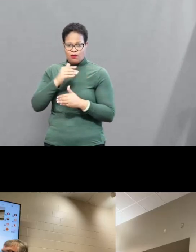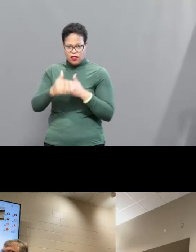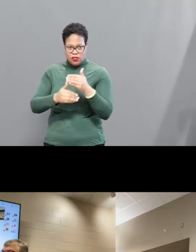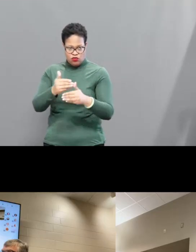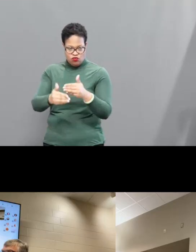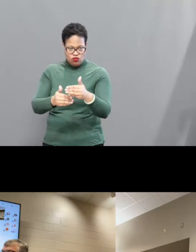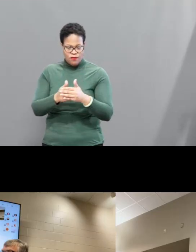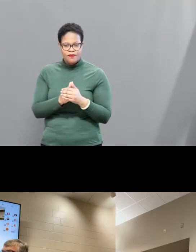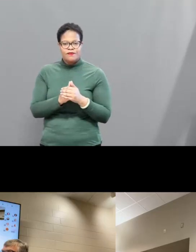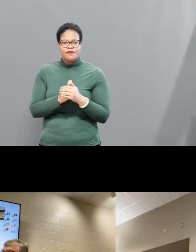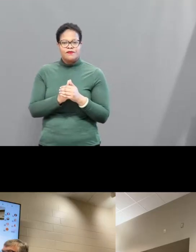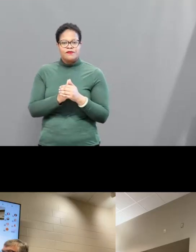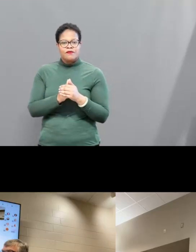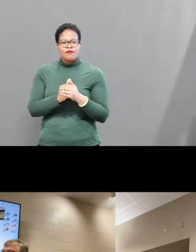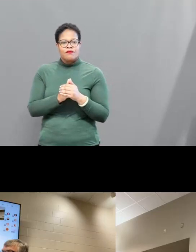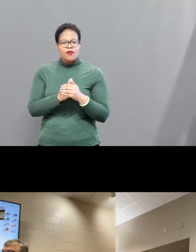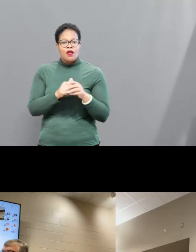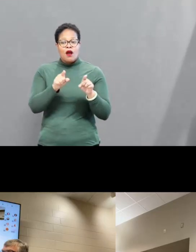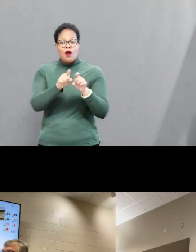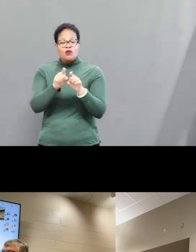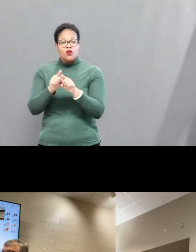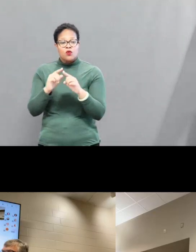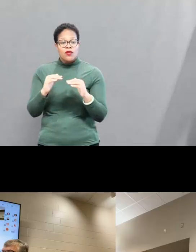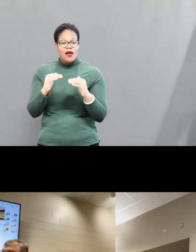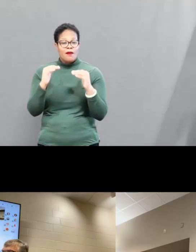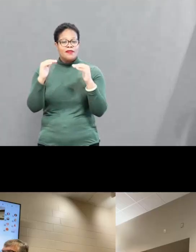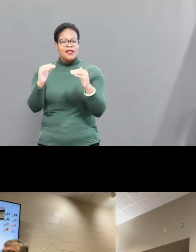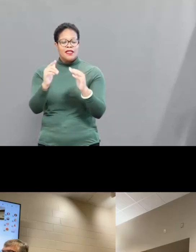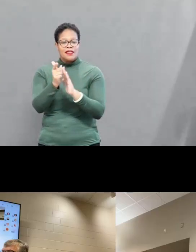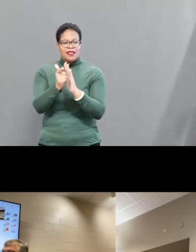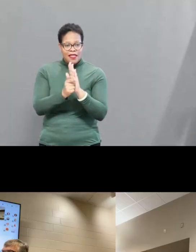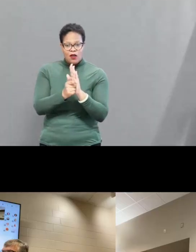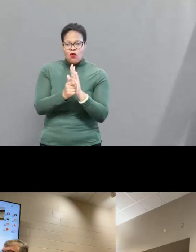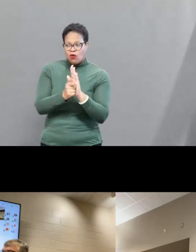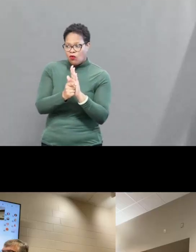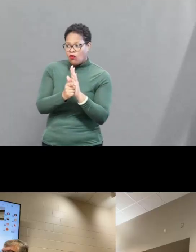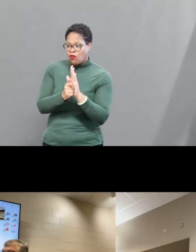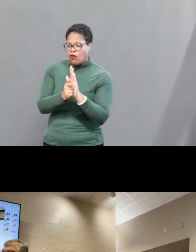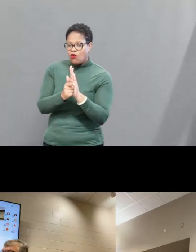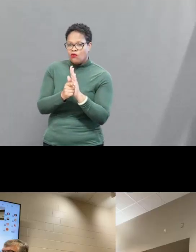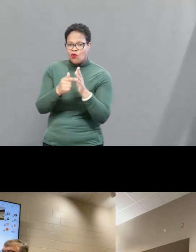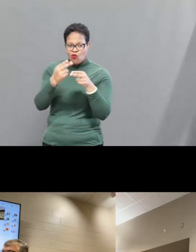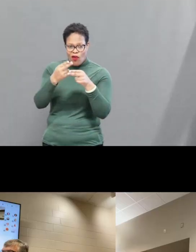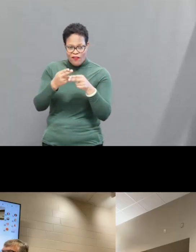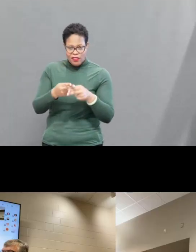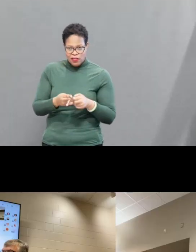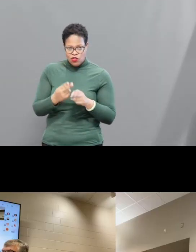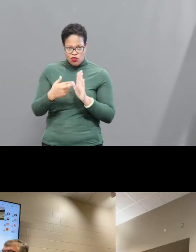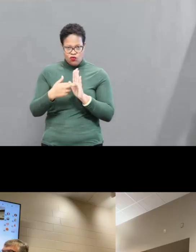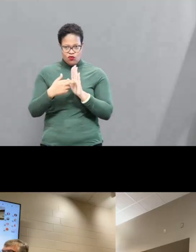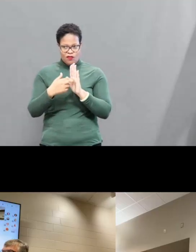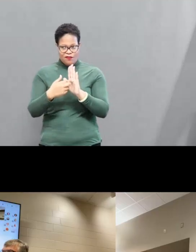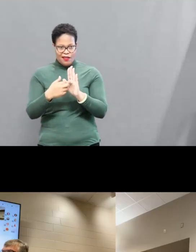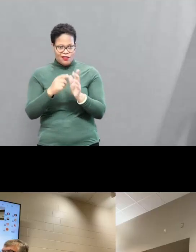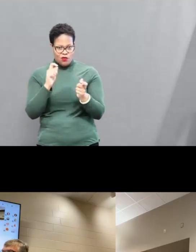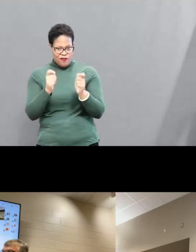And we also updated the legal references to reflect the revisions that we've made.